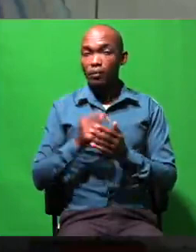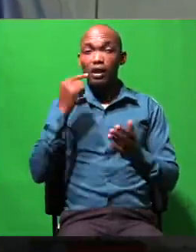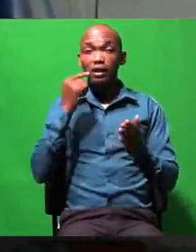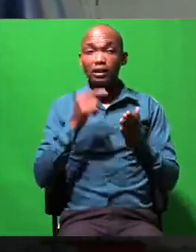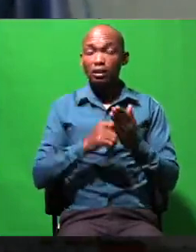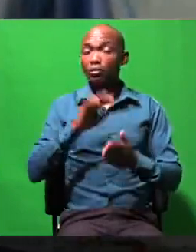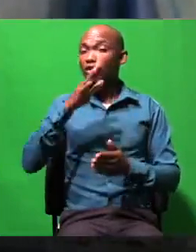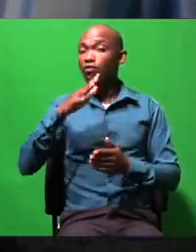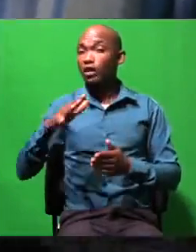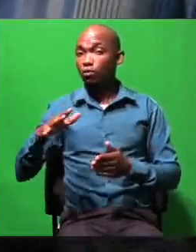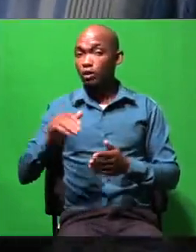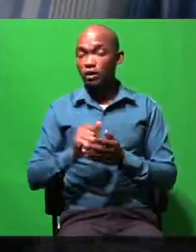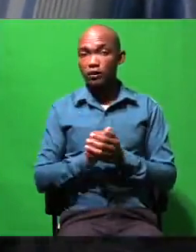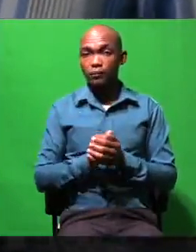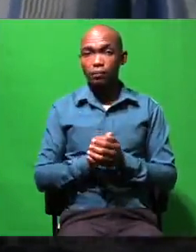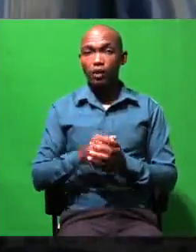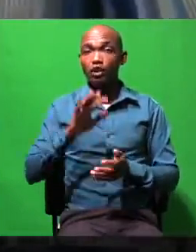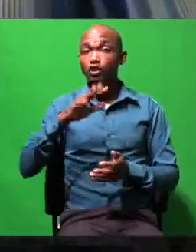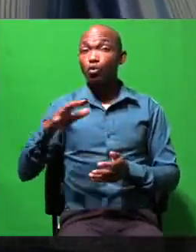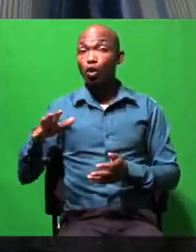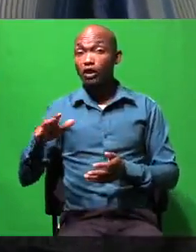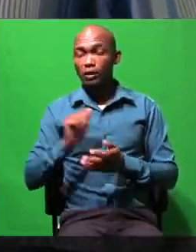Examples of liquid is water,